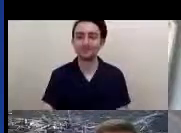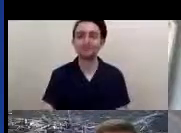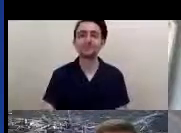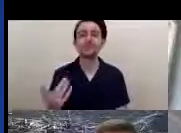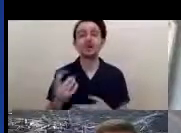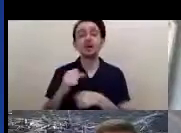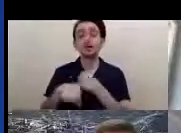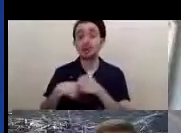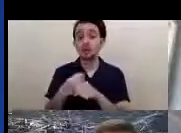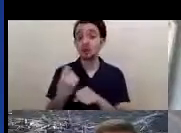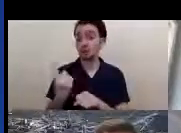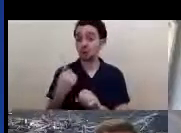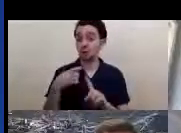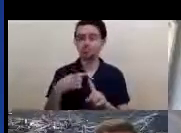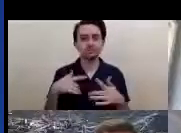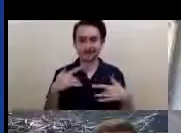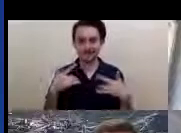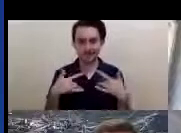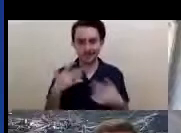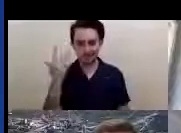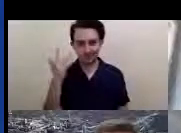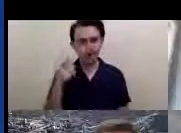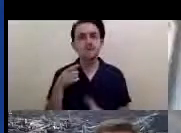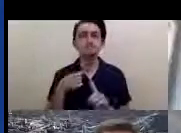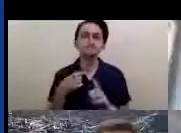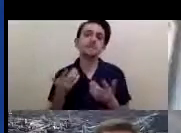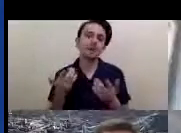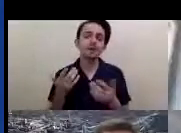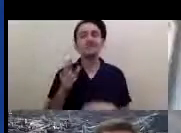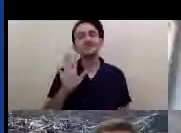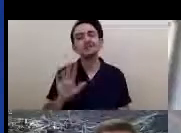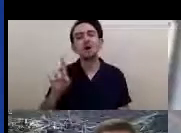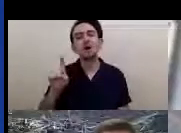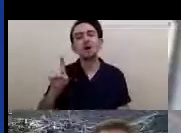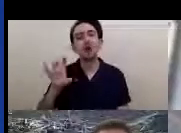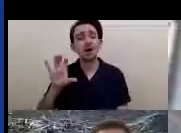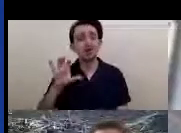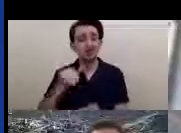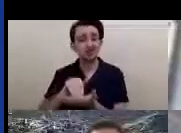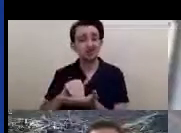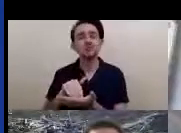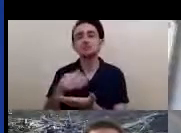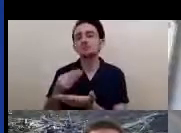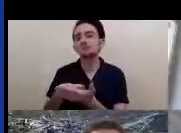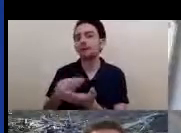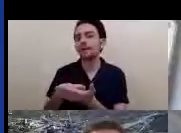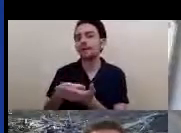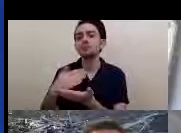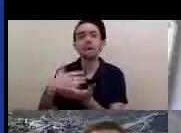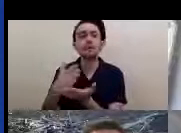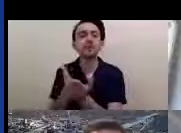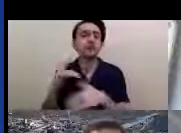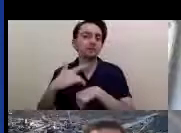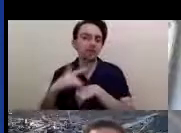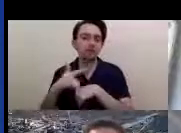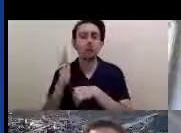thing about year one, is there's about 100K in funding available, and I'll get into the buckets of money in a second, but to immediately